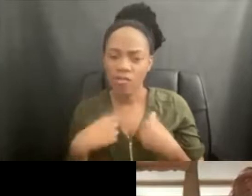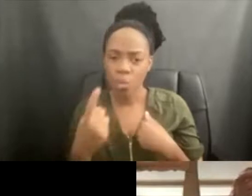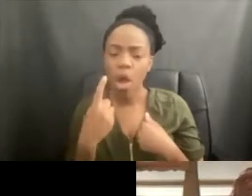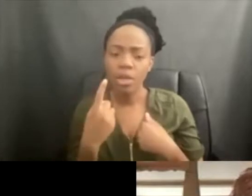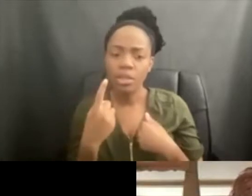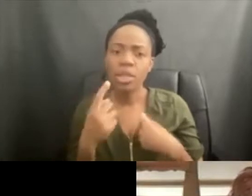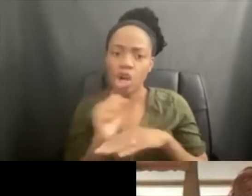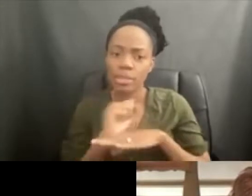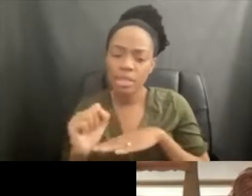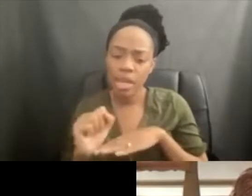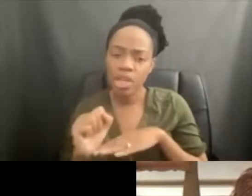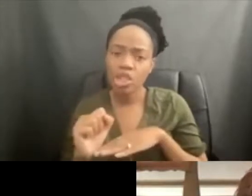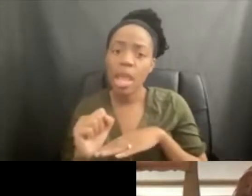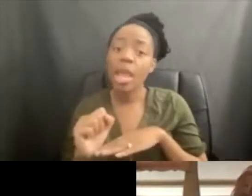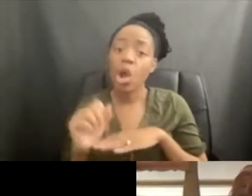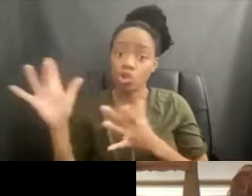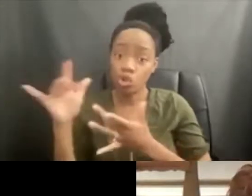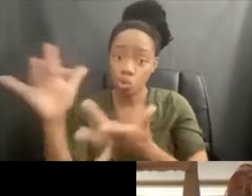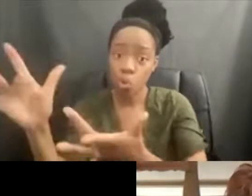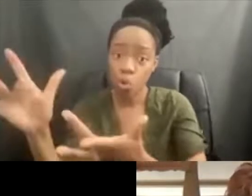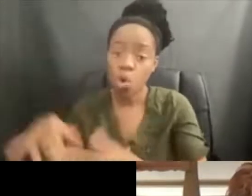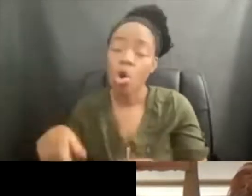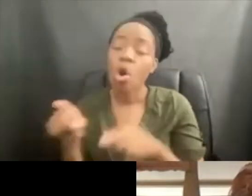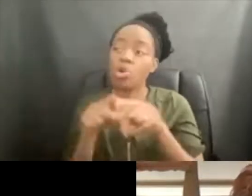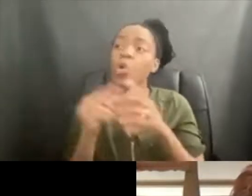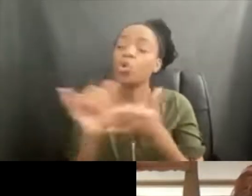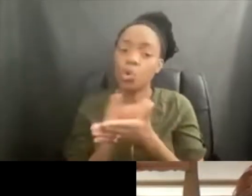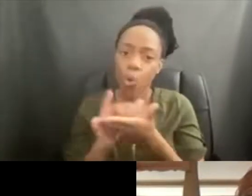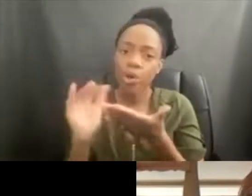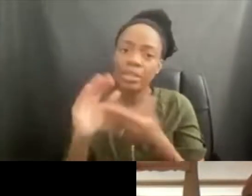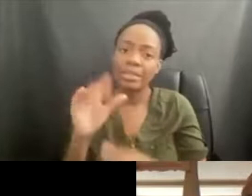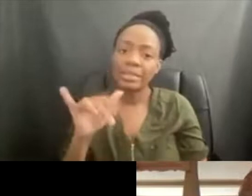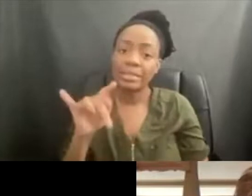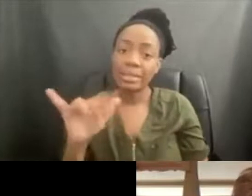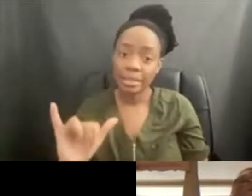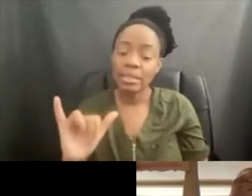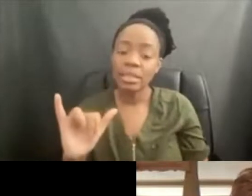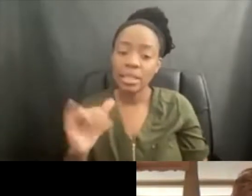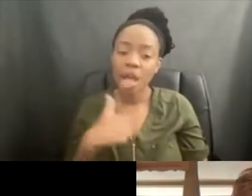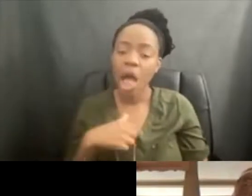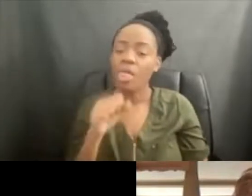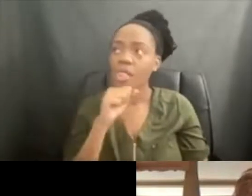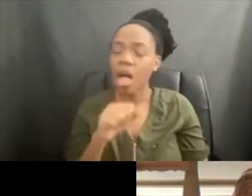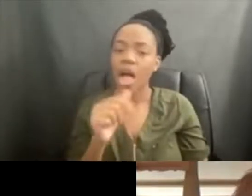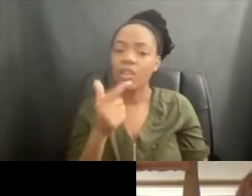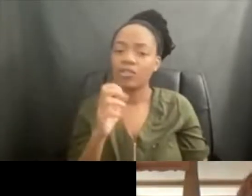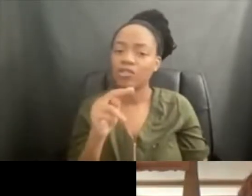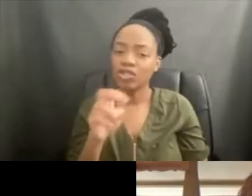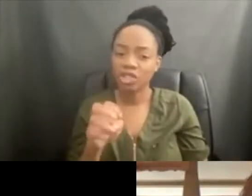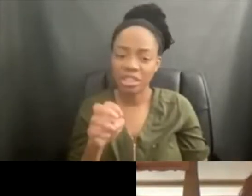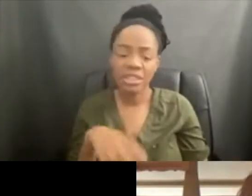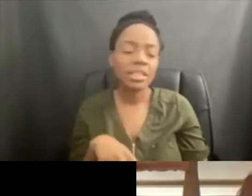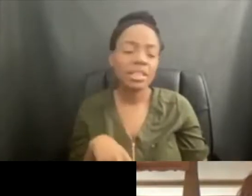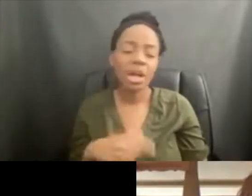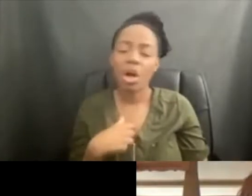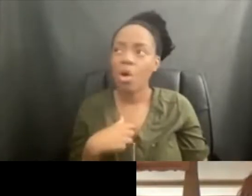and we did it on tour, and we did it in New York City. Mm. And I love Jean Stapleton. God bless her. God